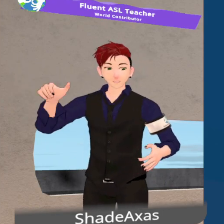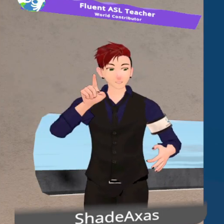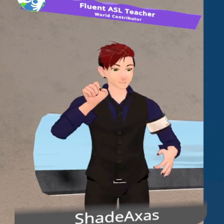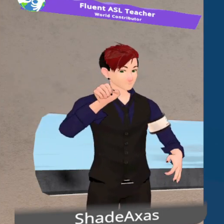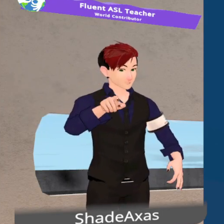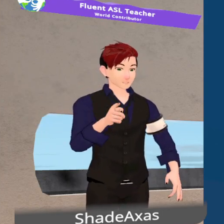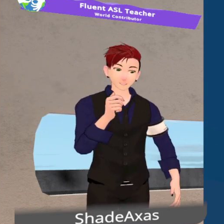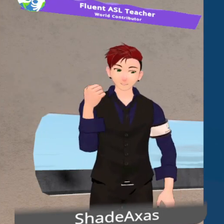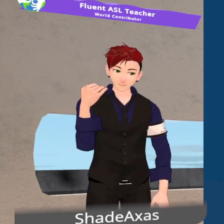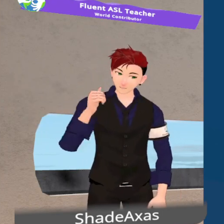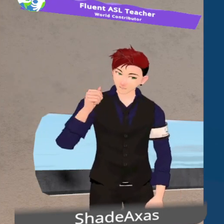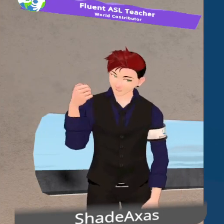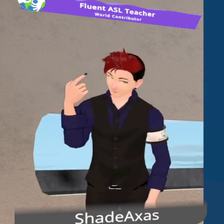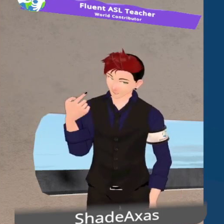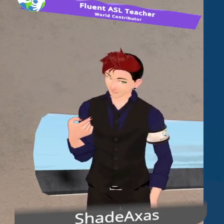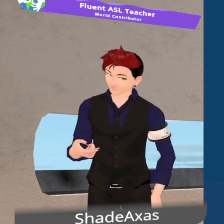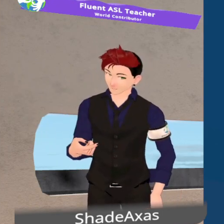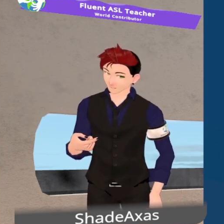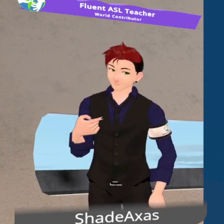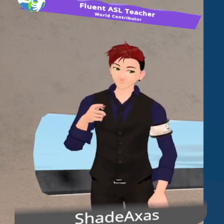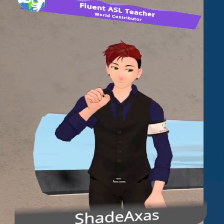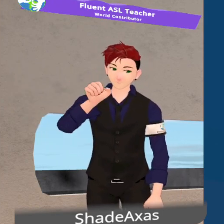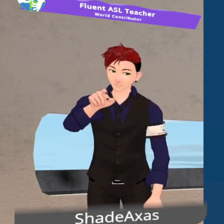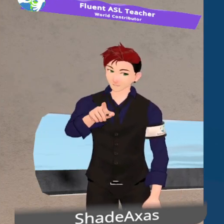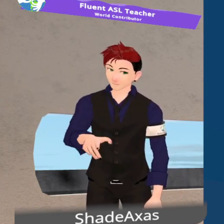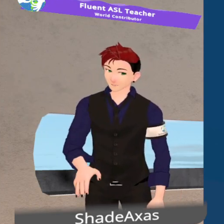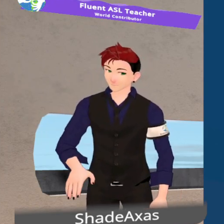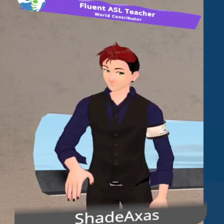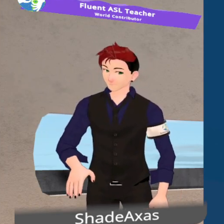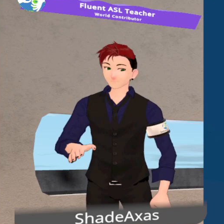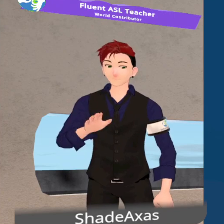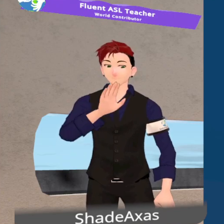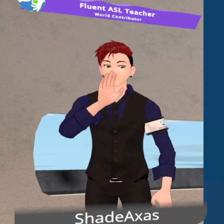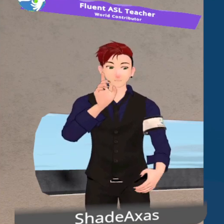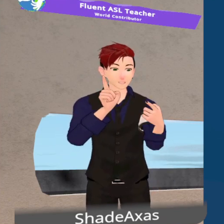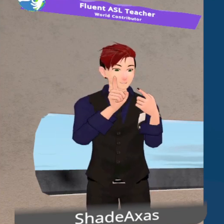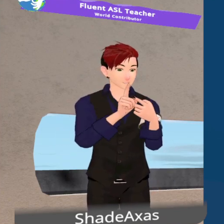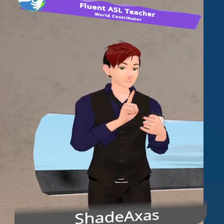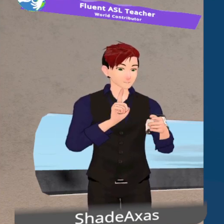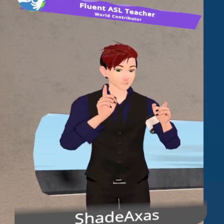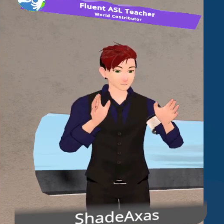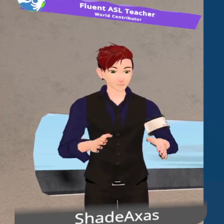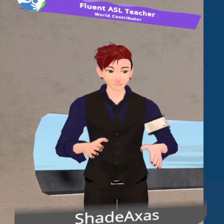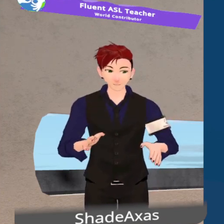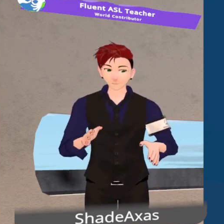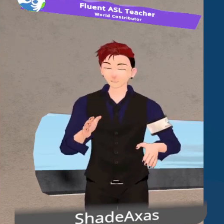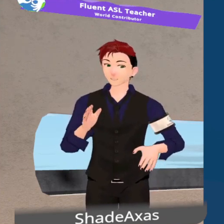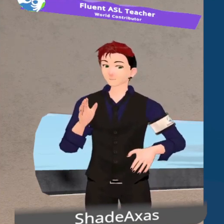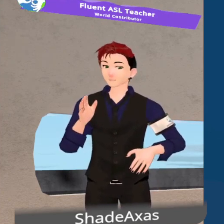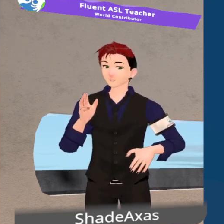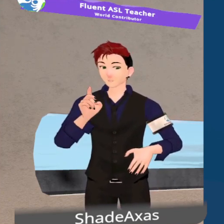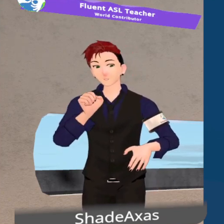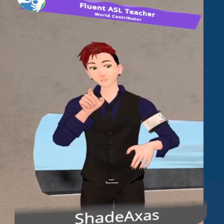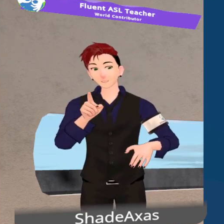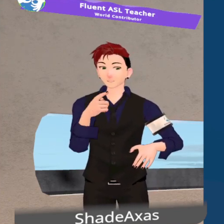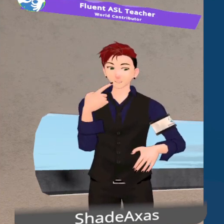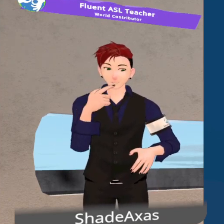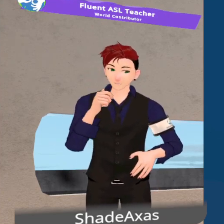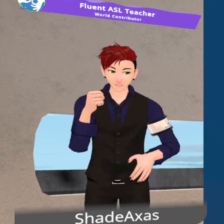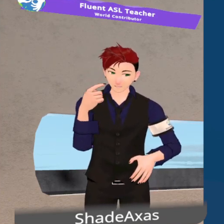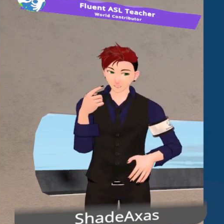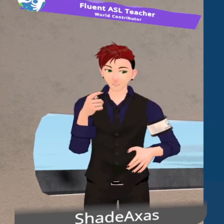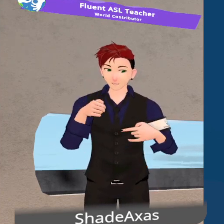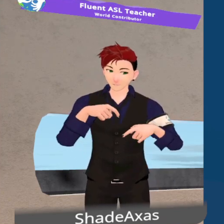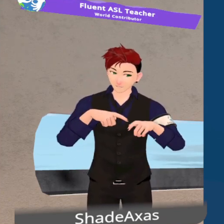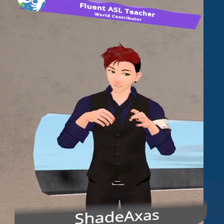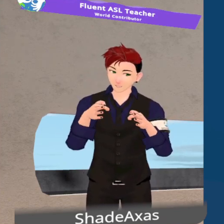into that last one. Ask questions. If you don't understand, ask them. I have never met a deaf person who, if you ask,